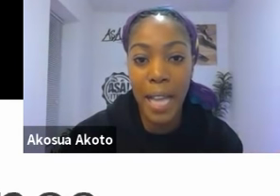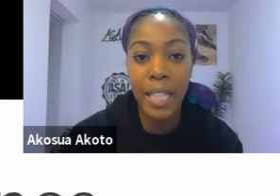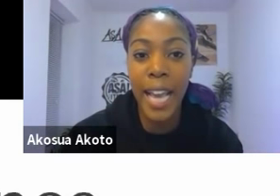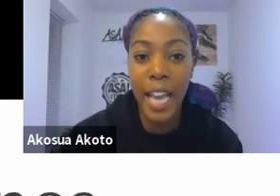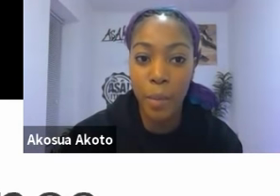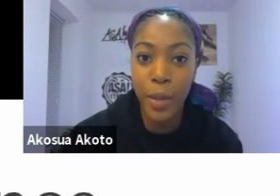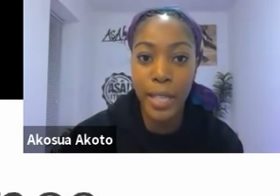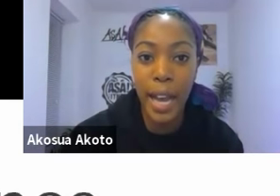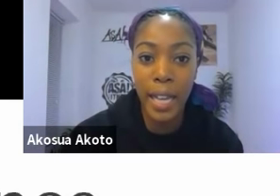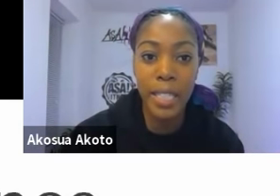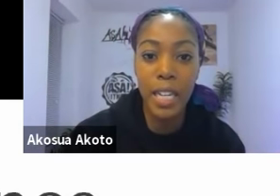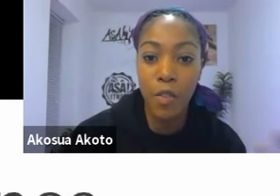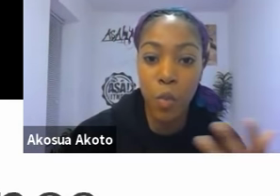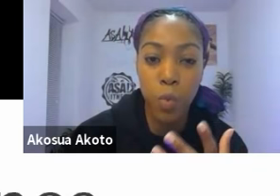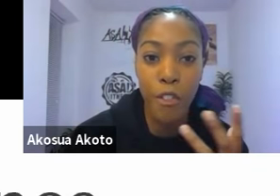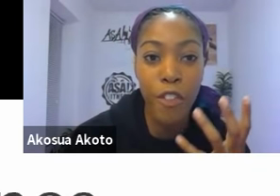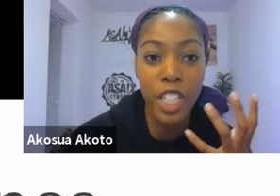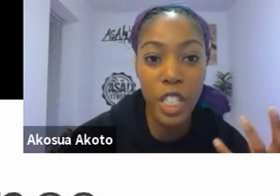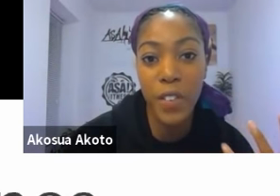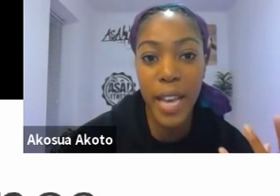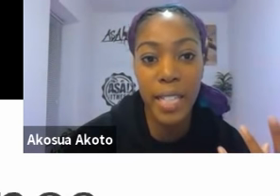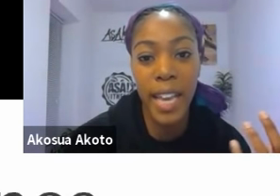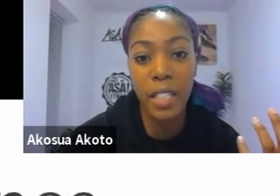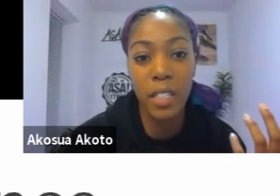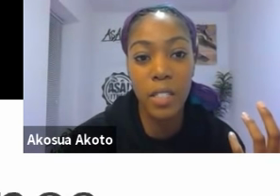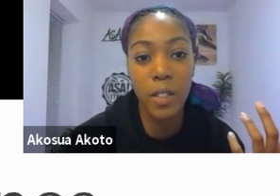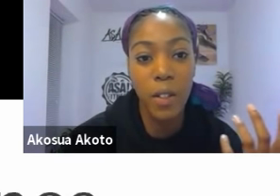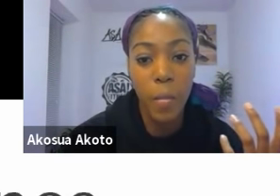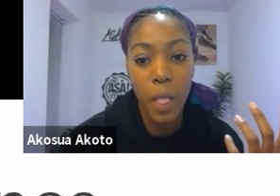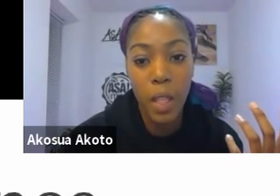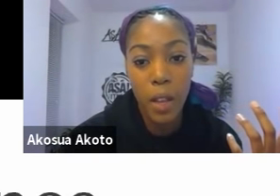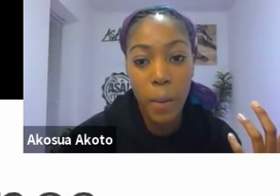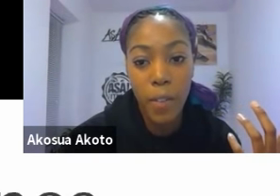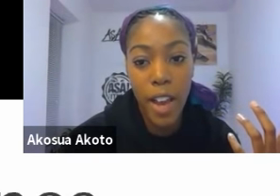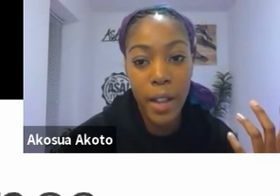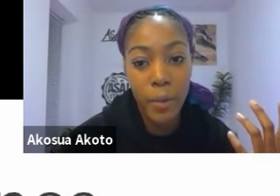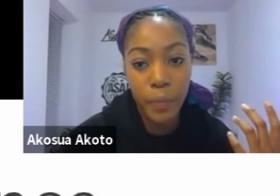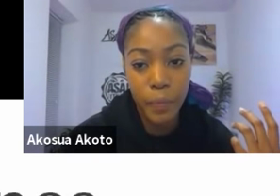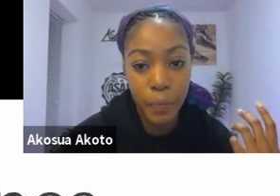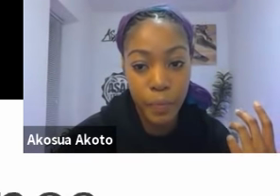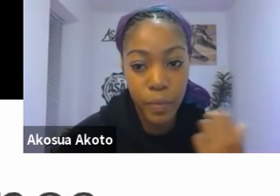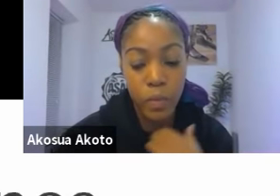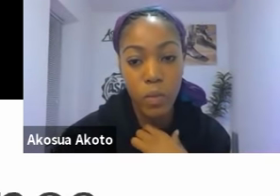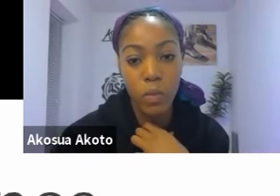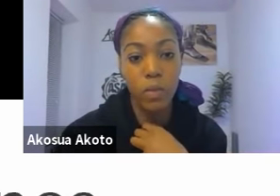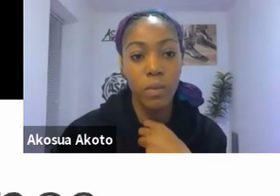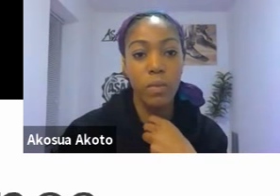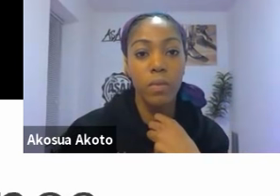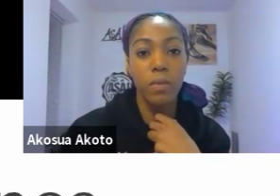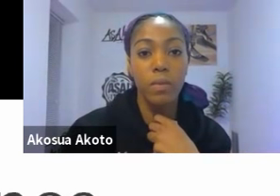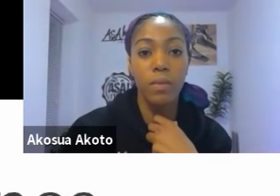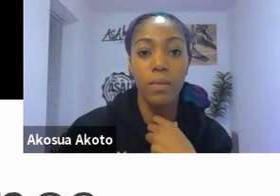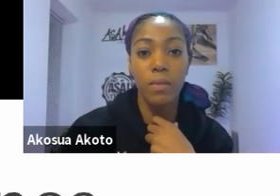mean, by the name, you get the idea of the function of that dance, right?